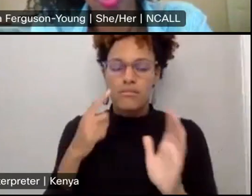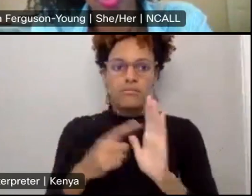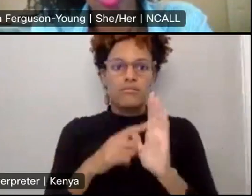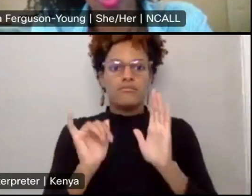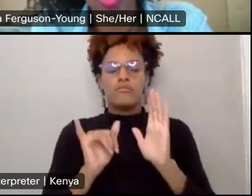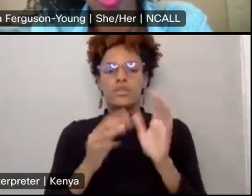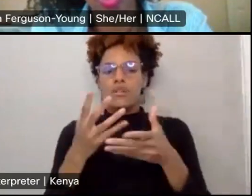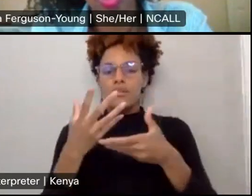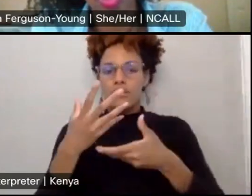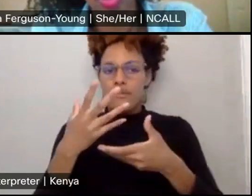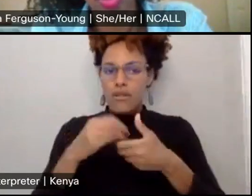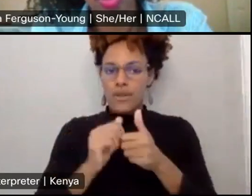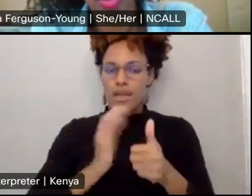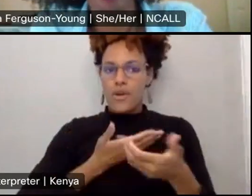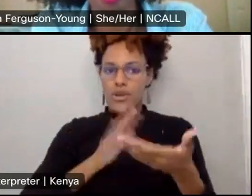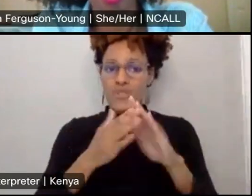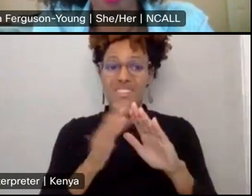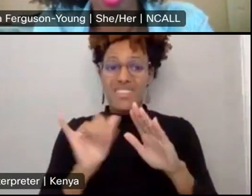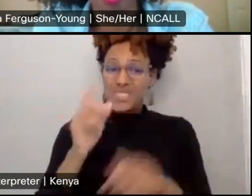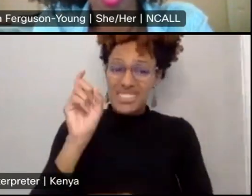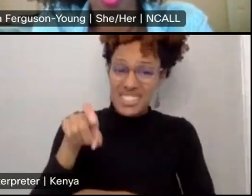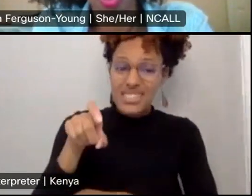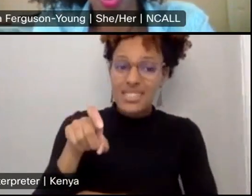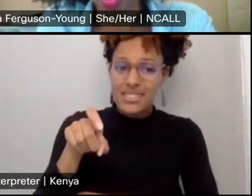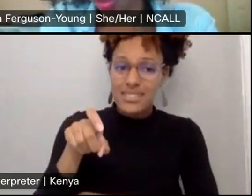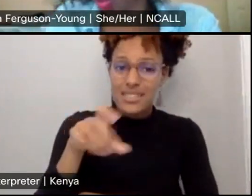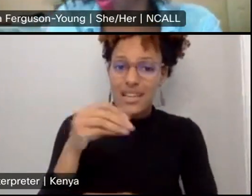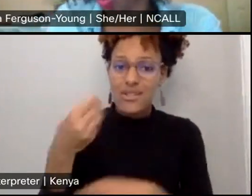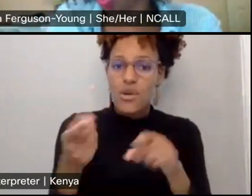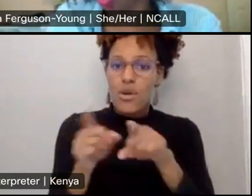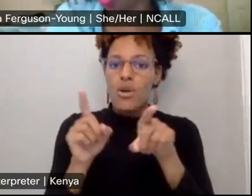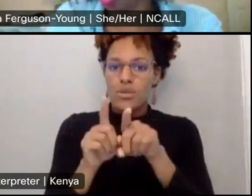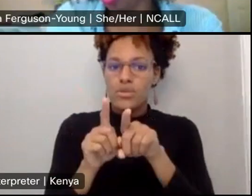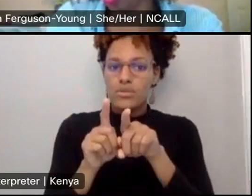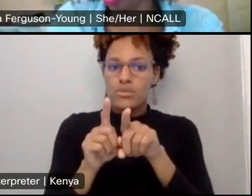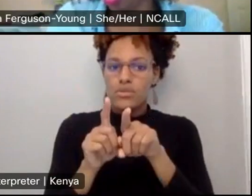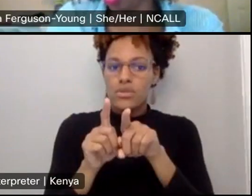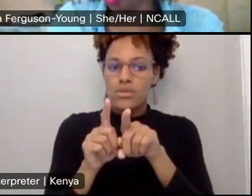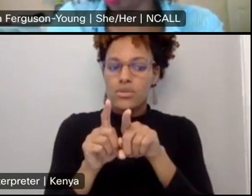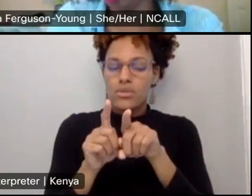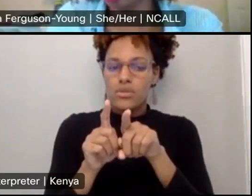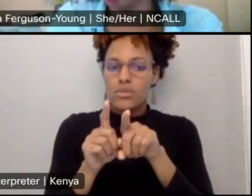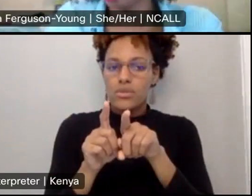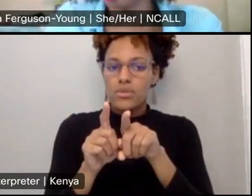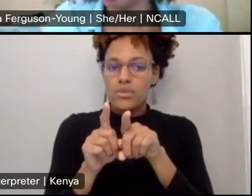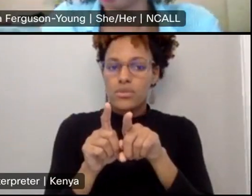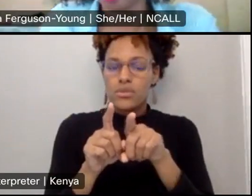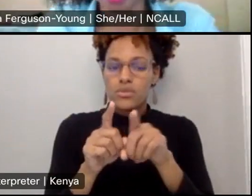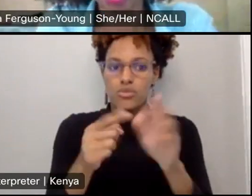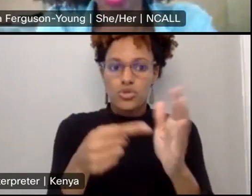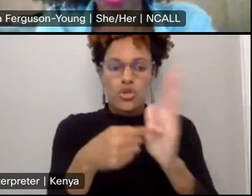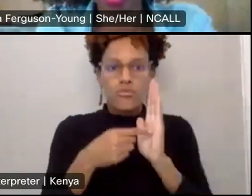recognized within our community Mm. was Mm. needed. Mm. And it also did open up the door to, oh, wow,